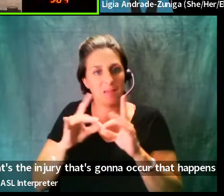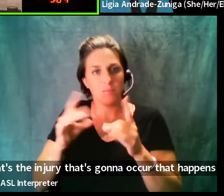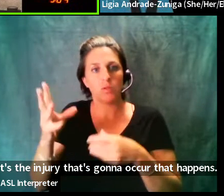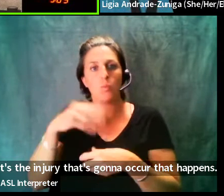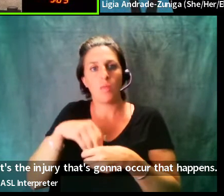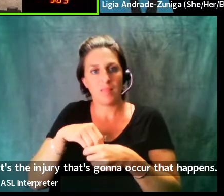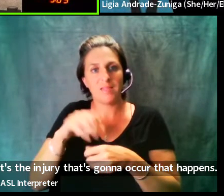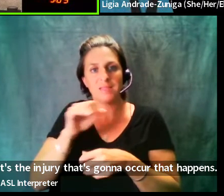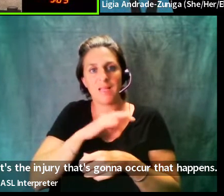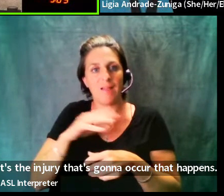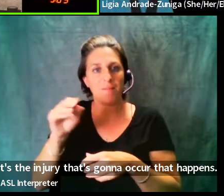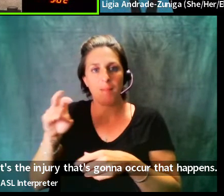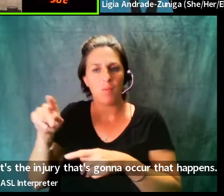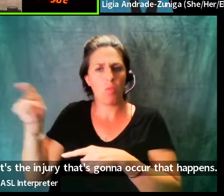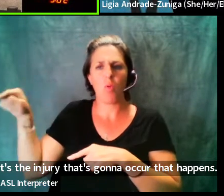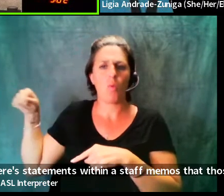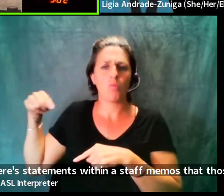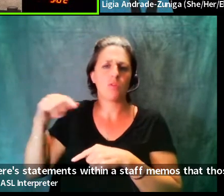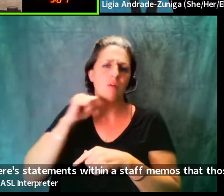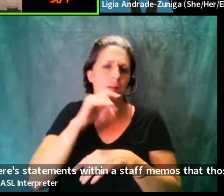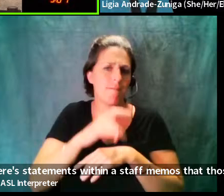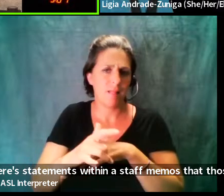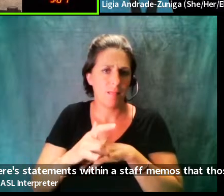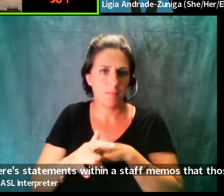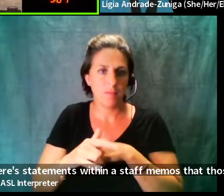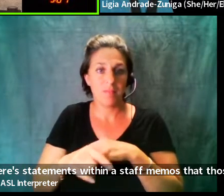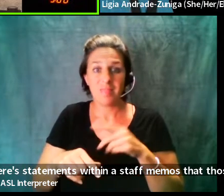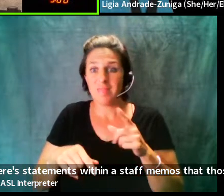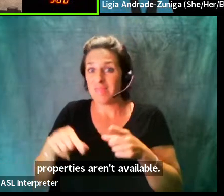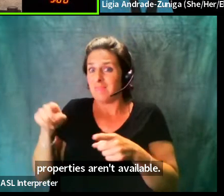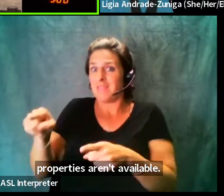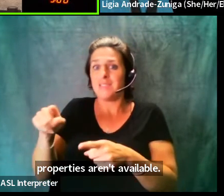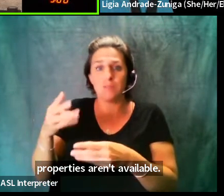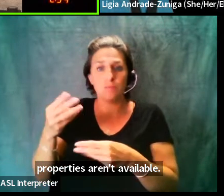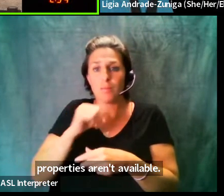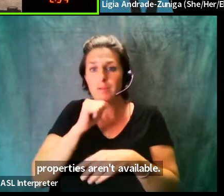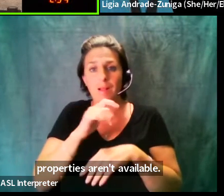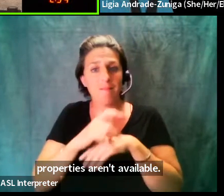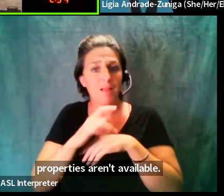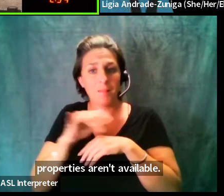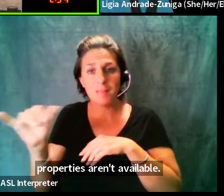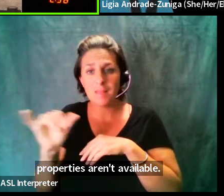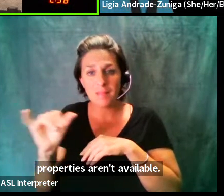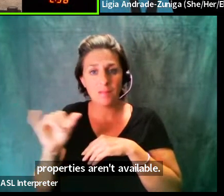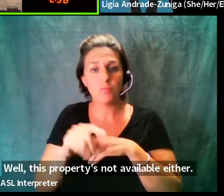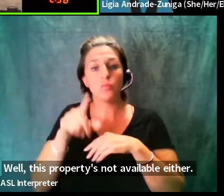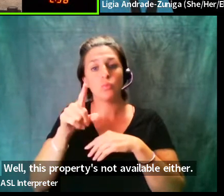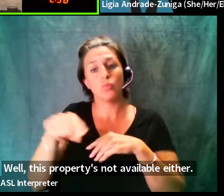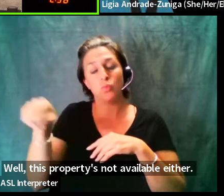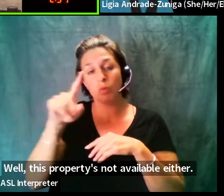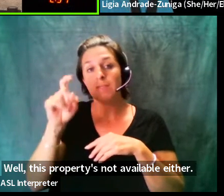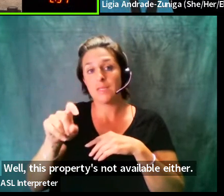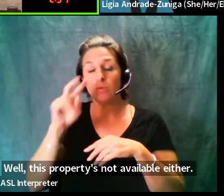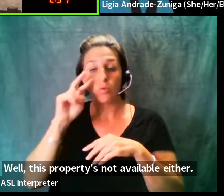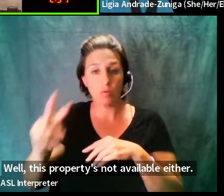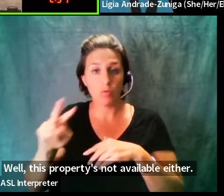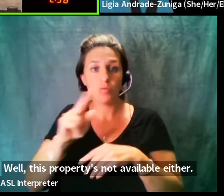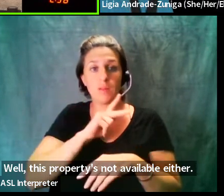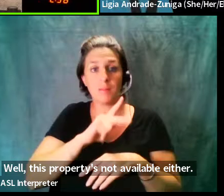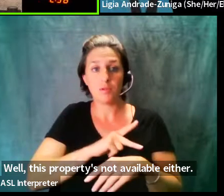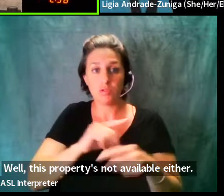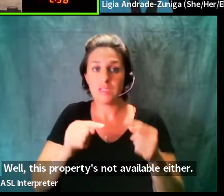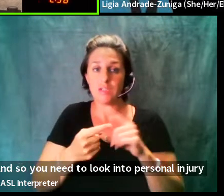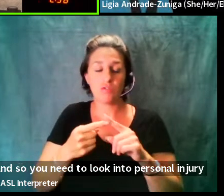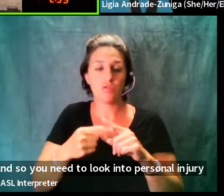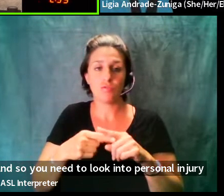memos that those properties aren't available. Well, this property is not available either. And so you need to look into the personal injury, and it has